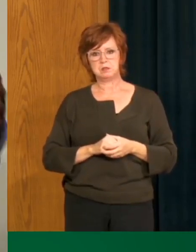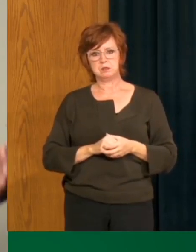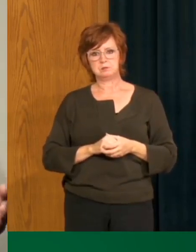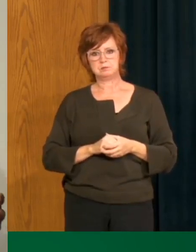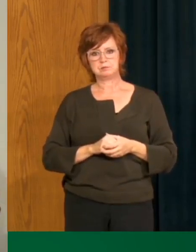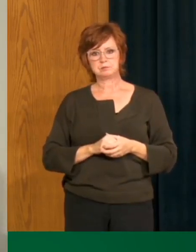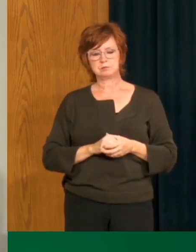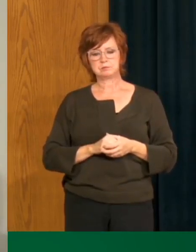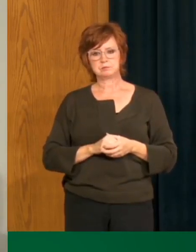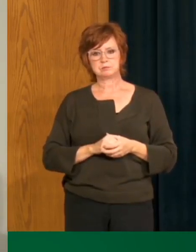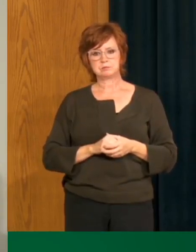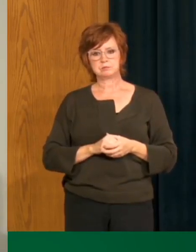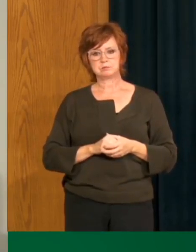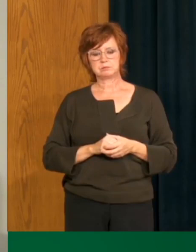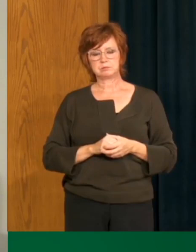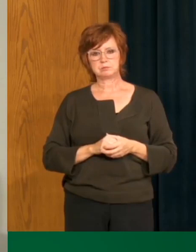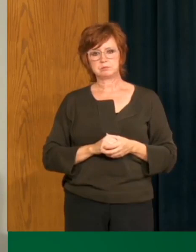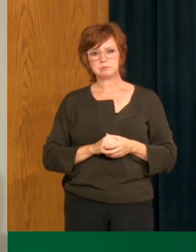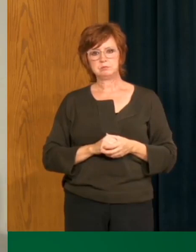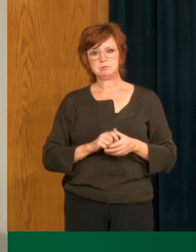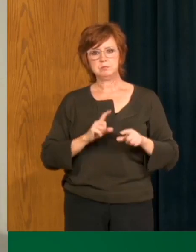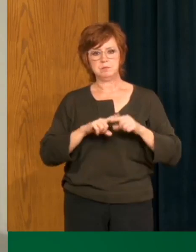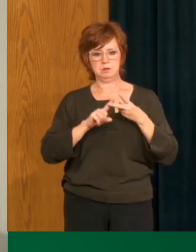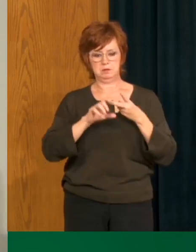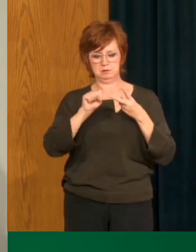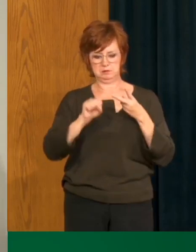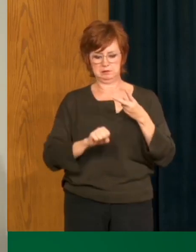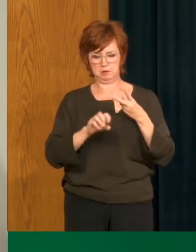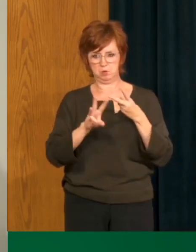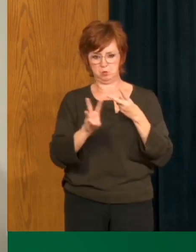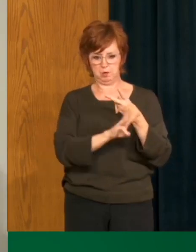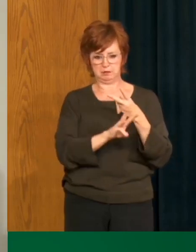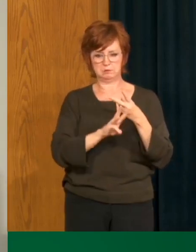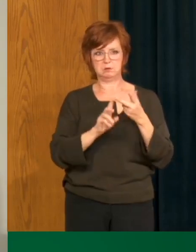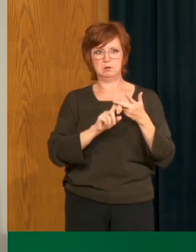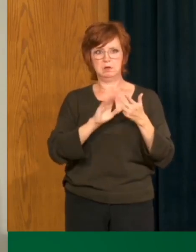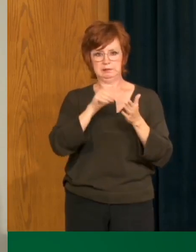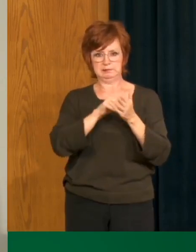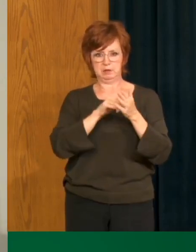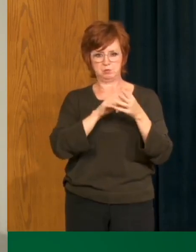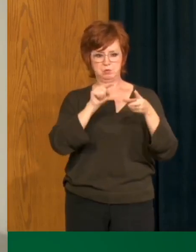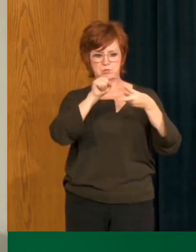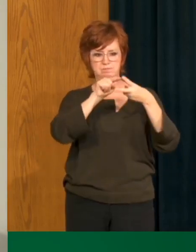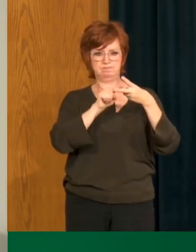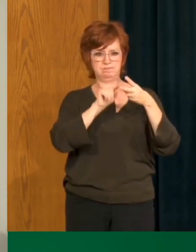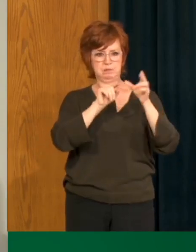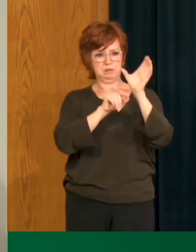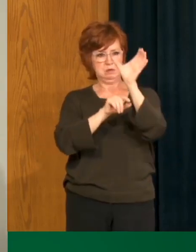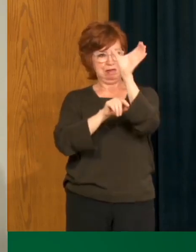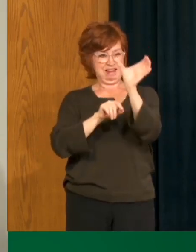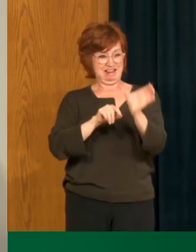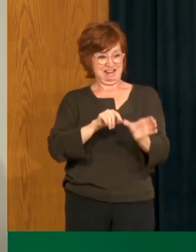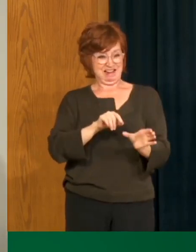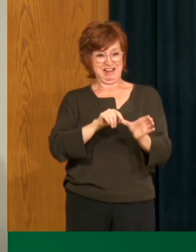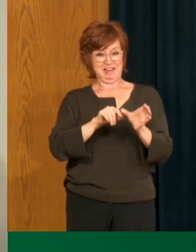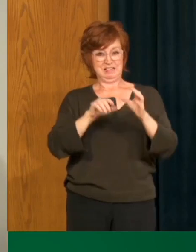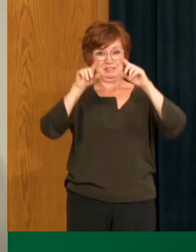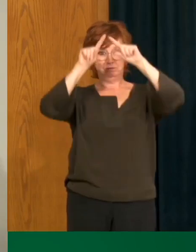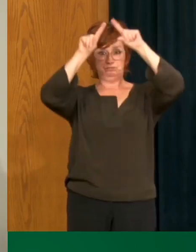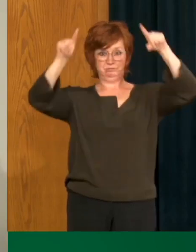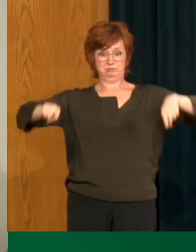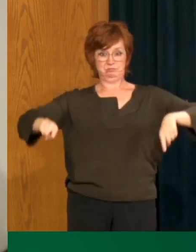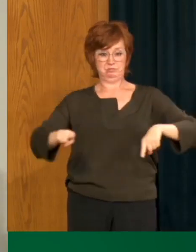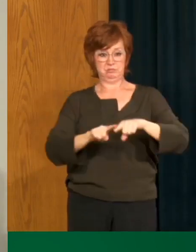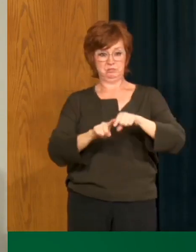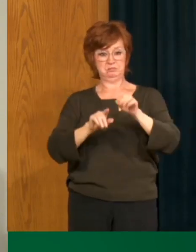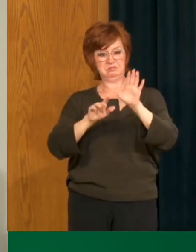in the geography of Southwest and Central who don't really have any links to exposures also needs active follow-up. So it's